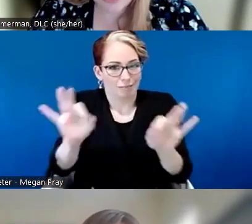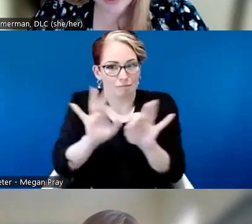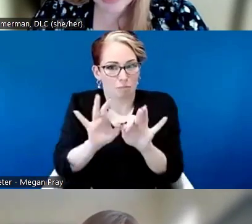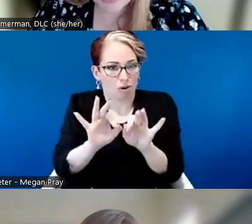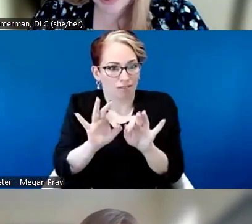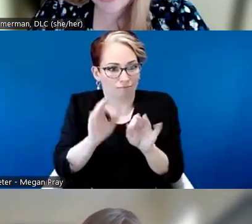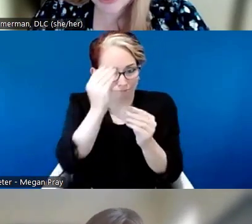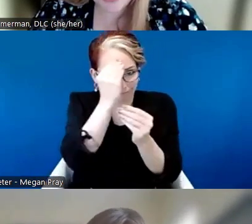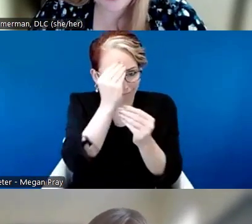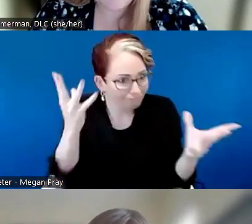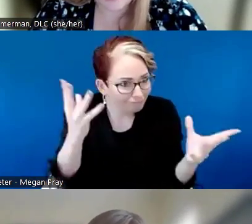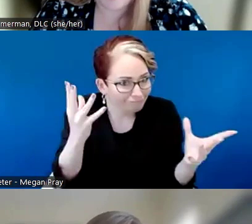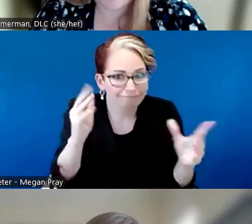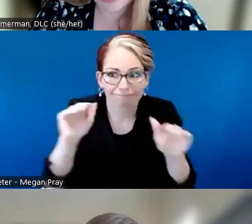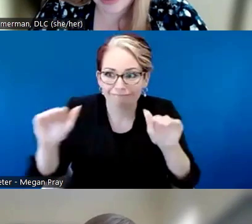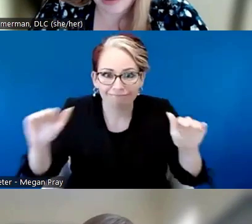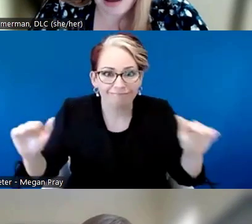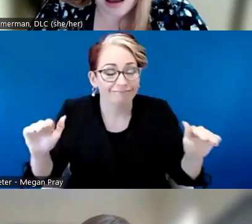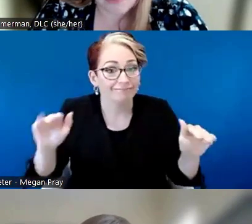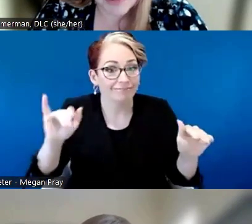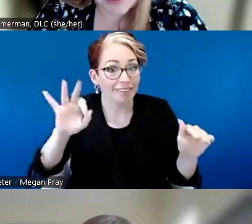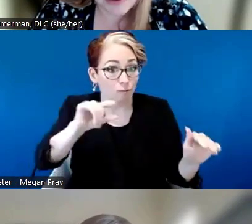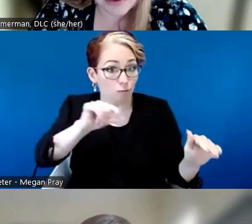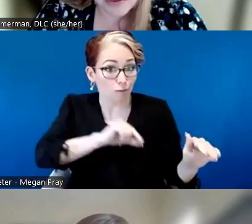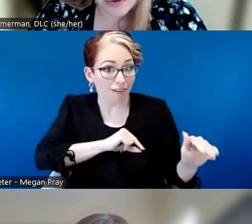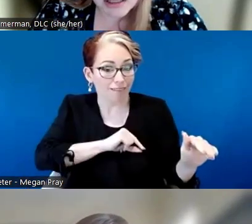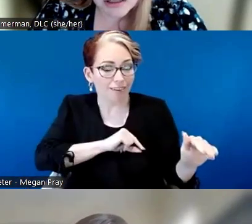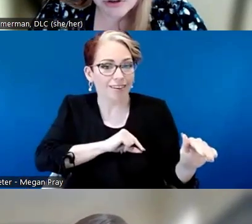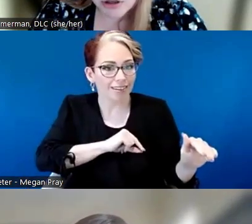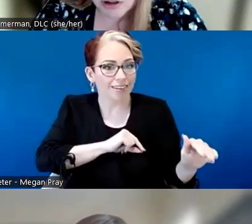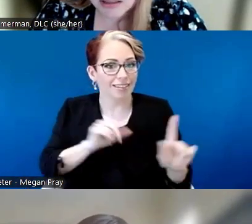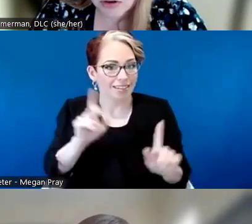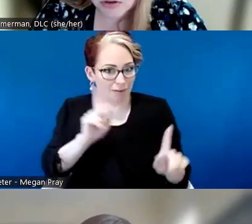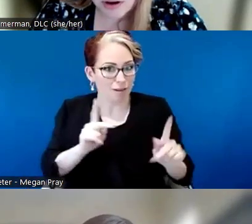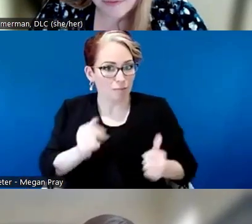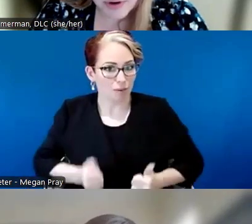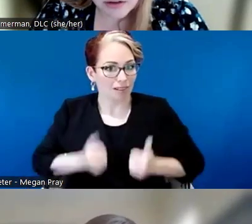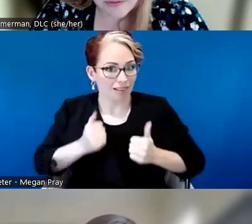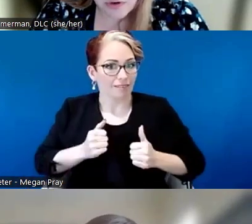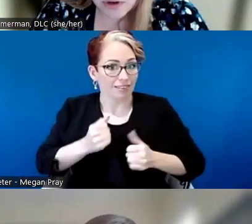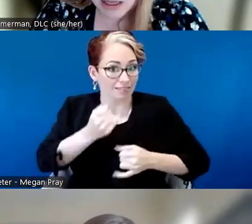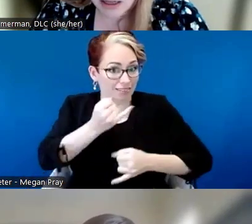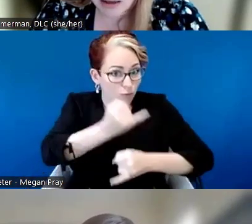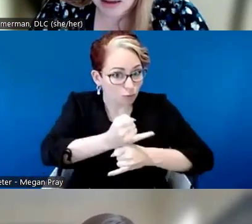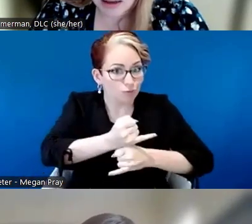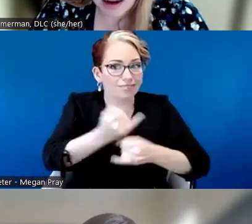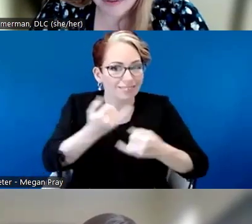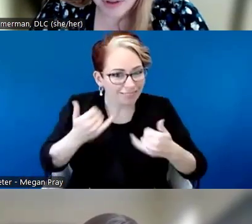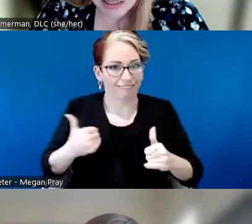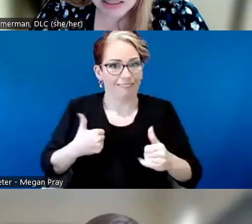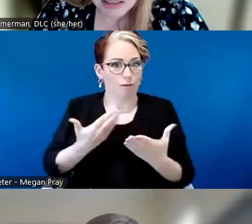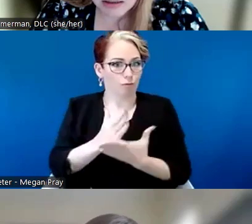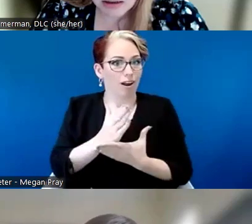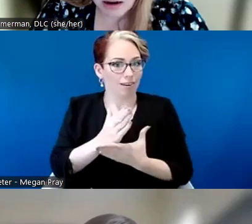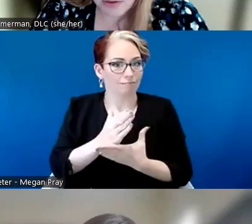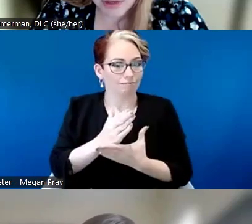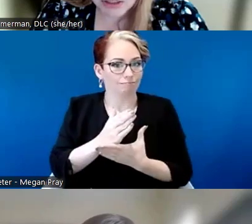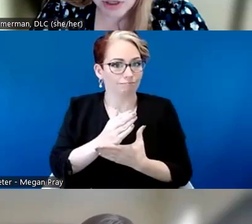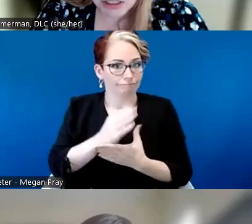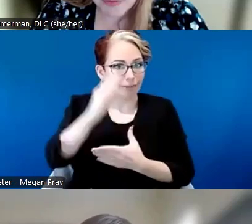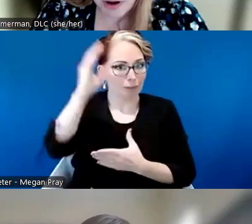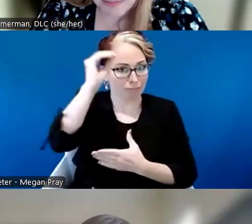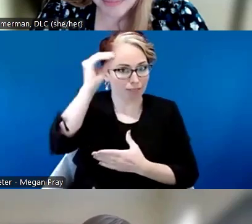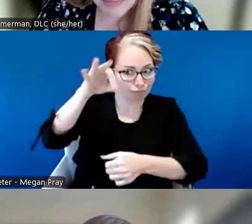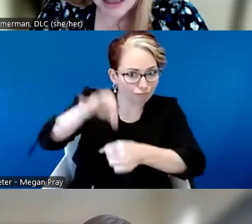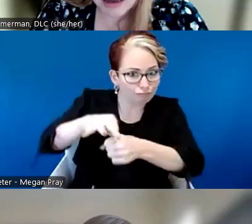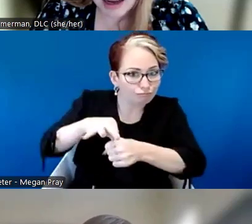as long as they're eligible, people who are institutionalized also have the right to vote. And I've linked a